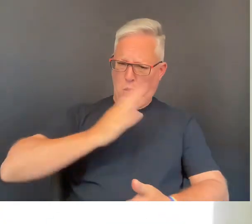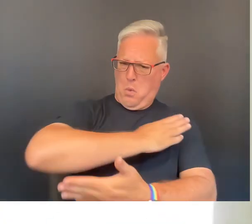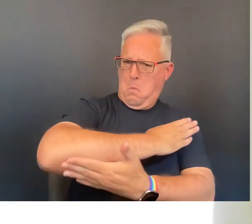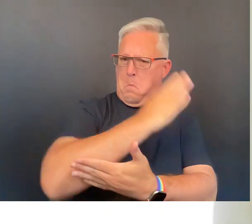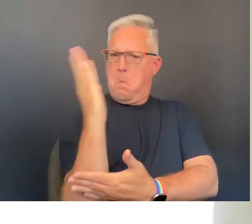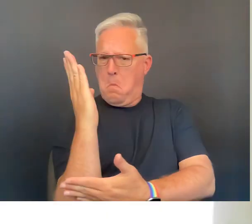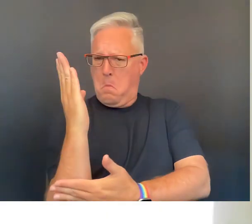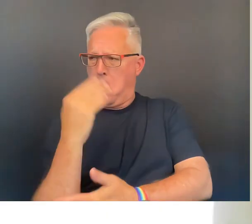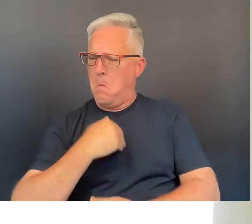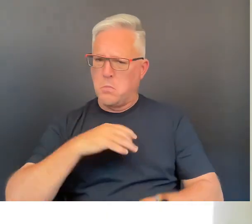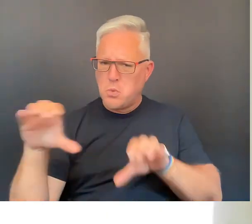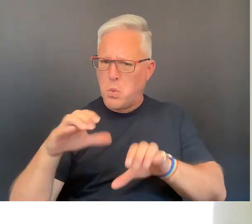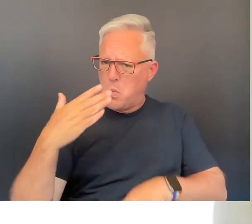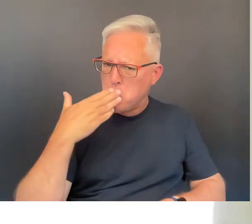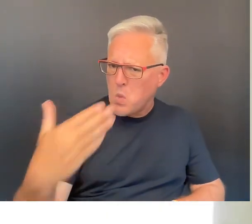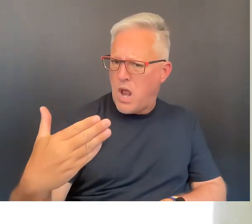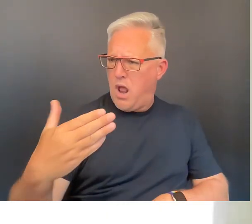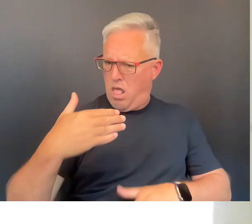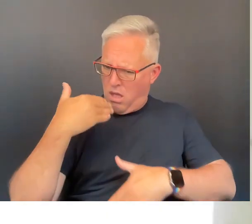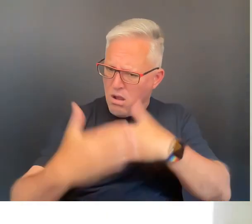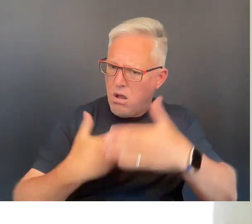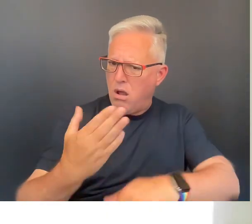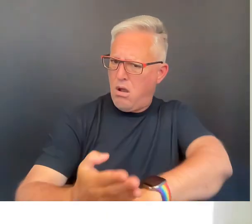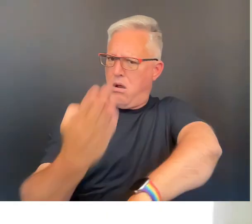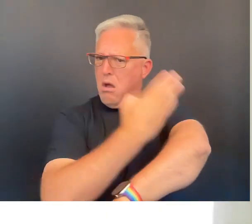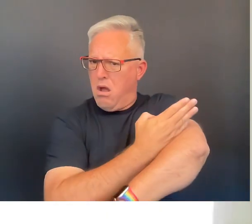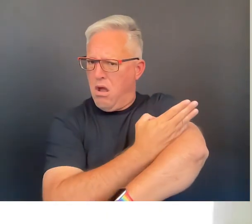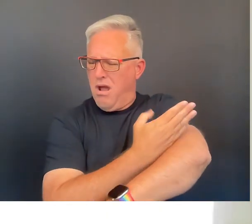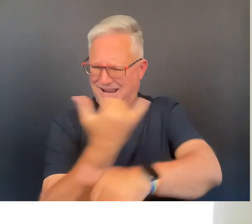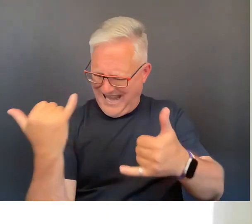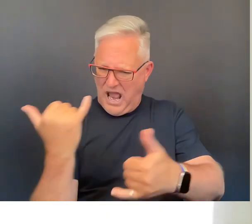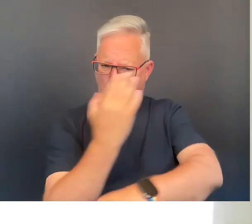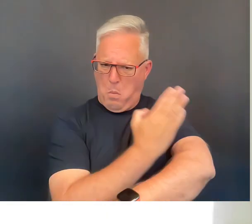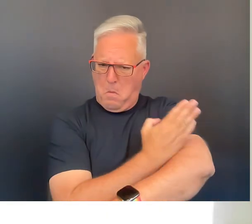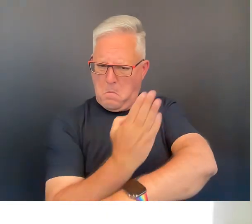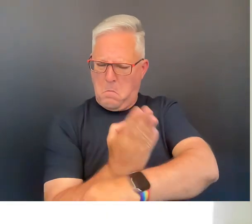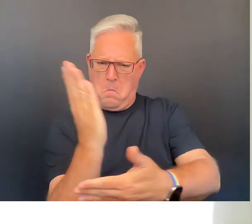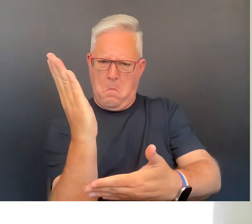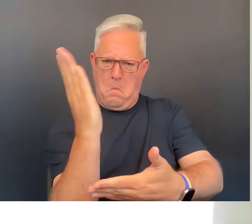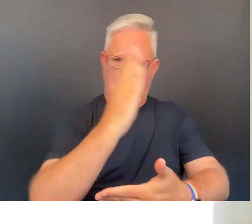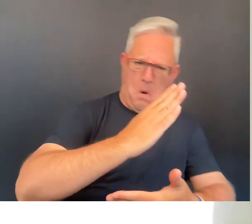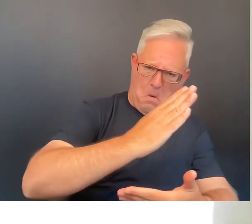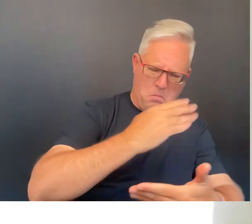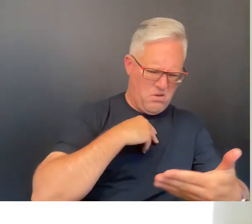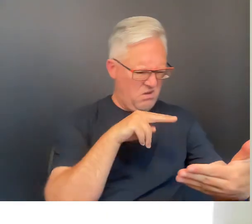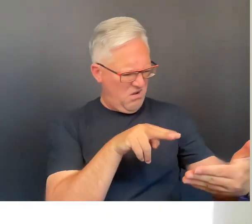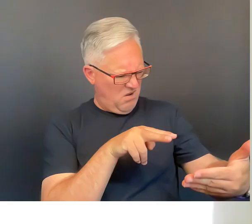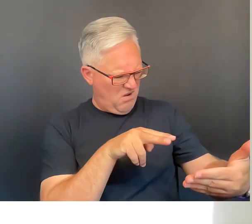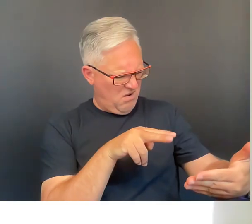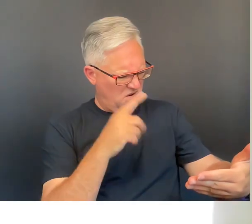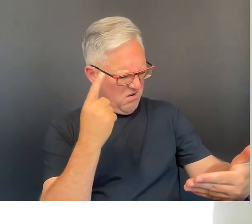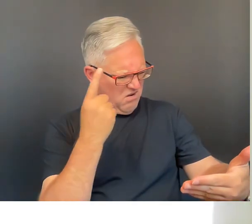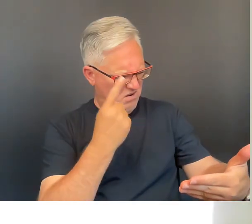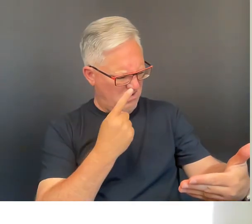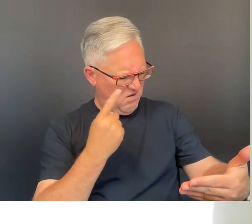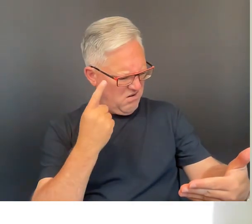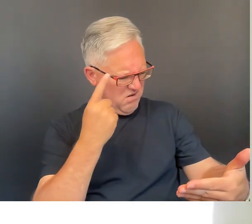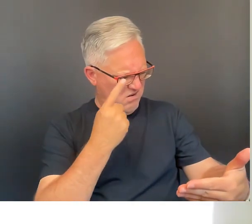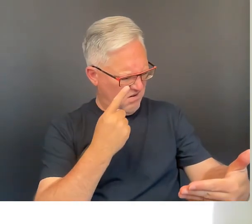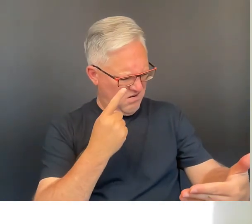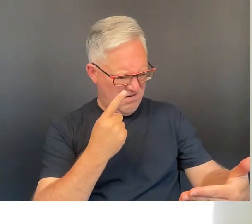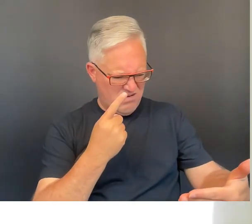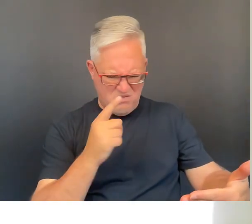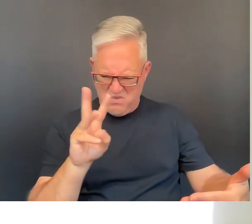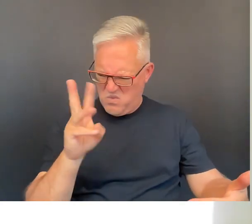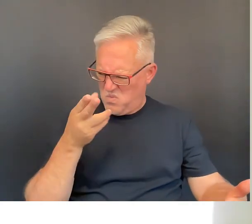and I was doing really well, why would it go backwards? And at that moment in time,